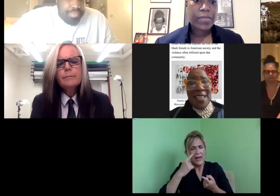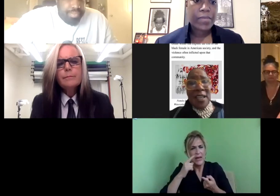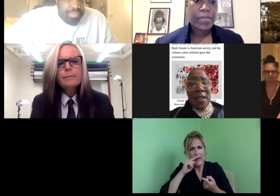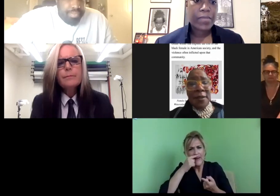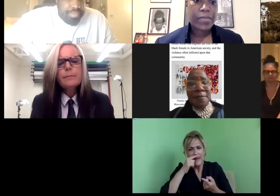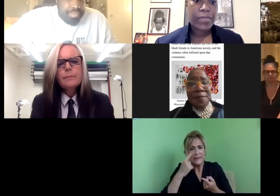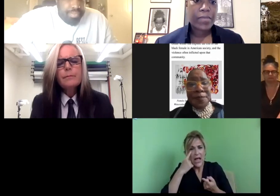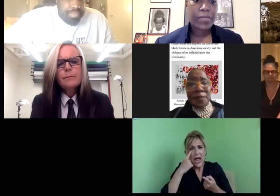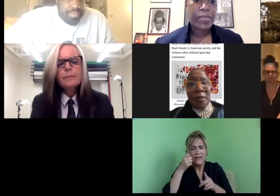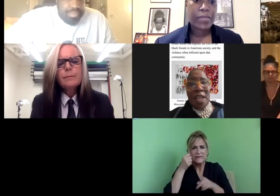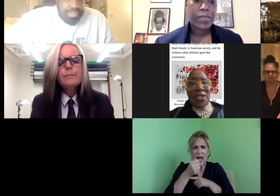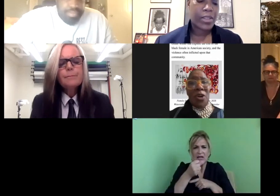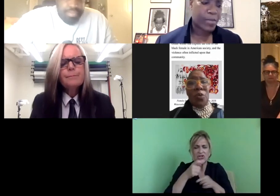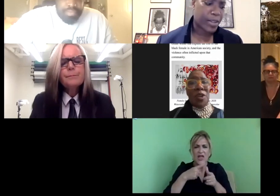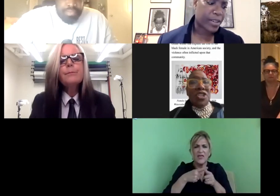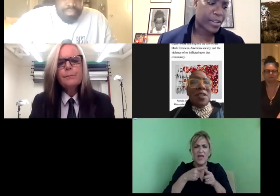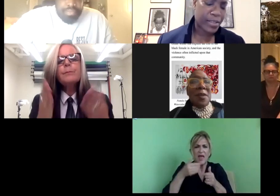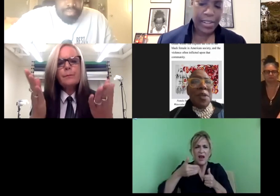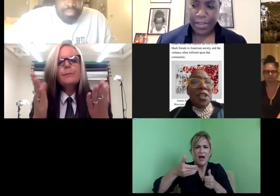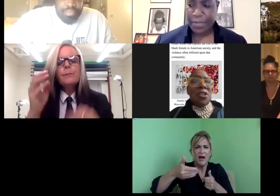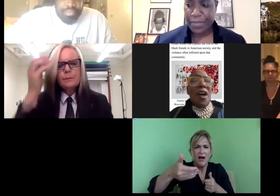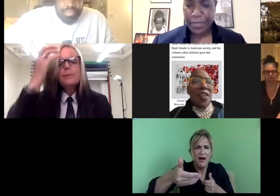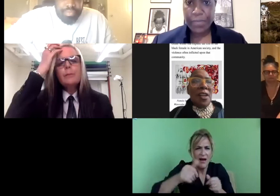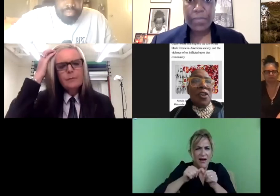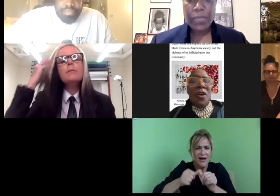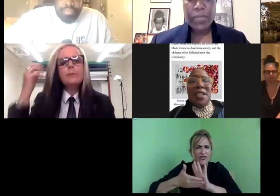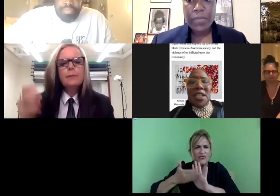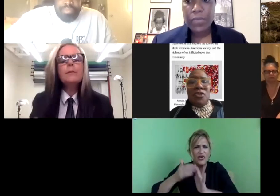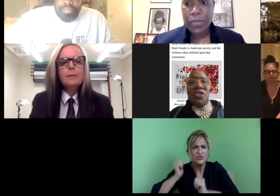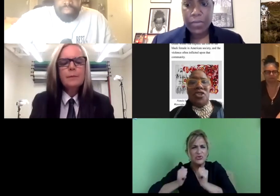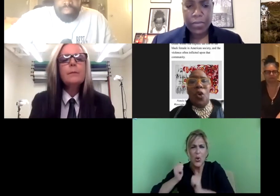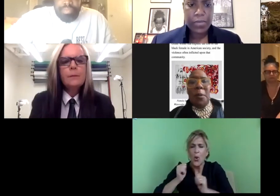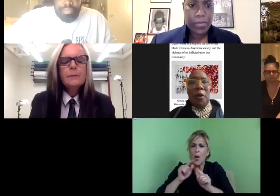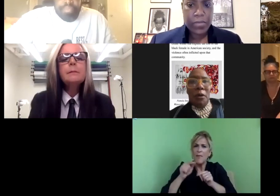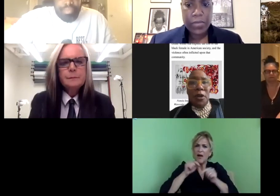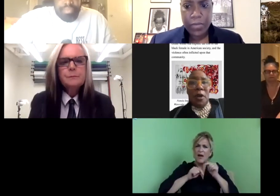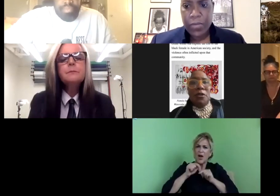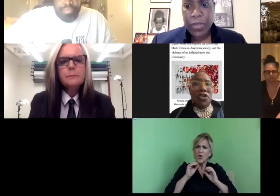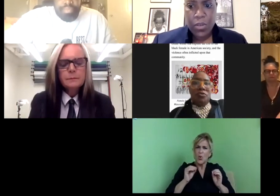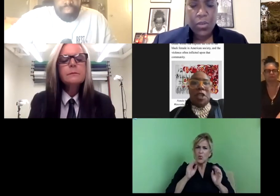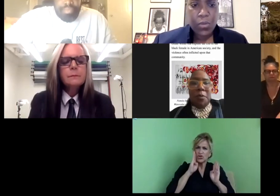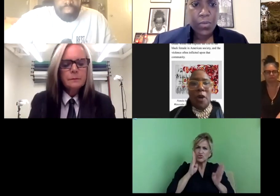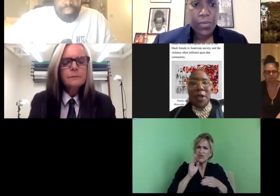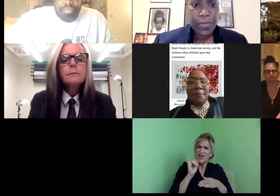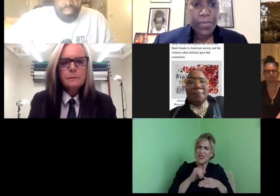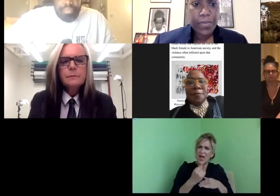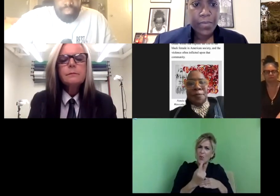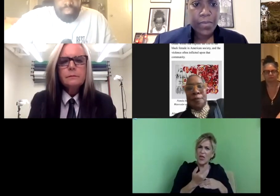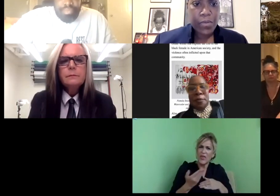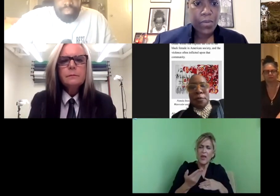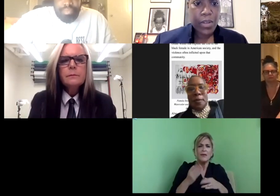addressed it so we're just like being taught that like all these things are just normal you know to just keep going